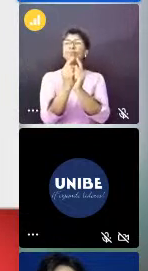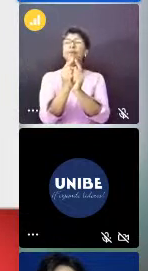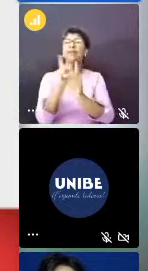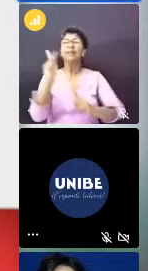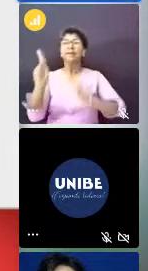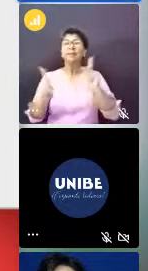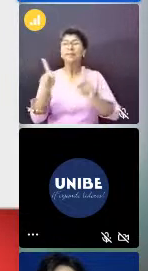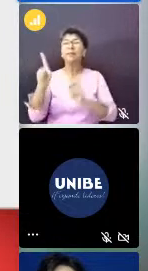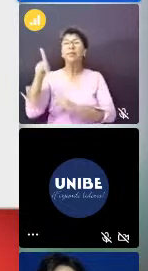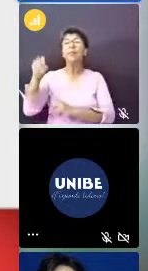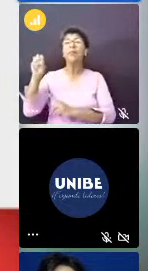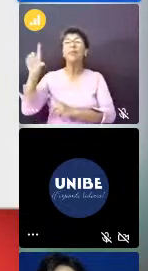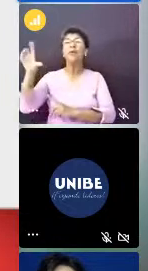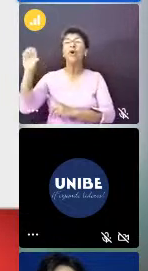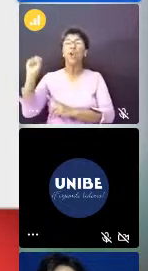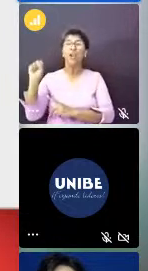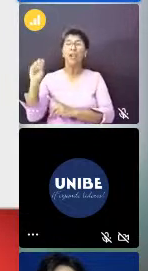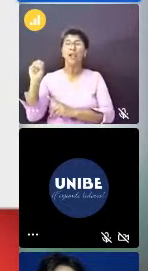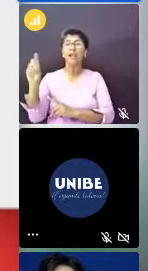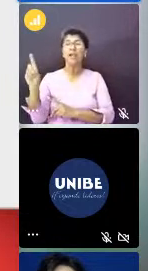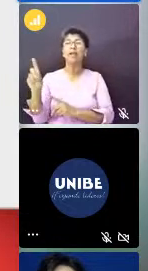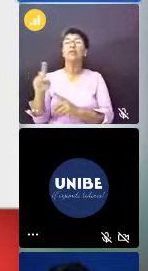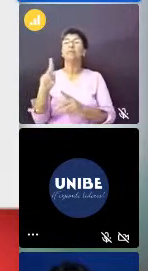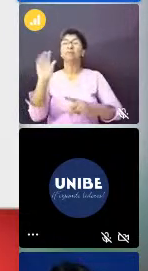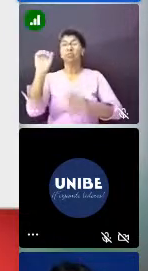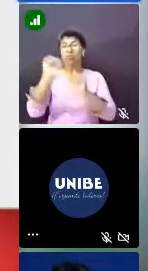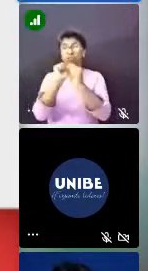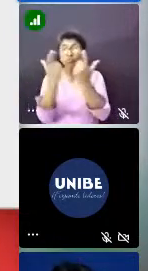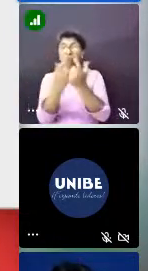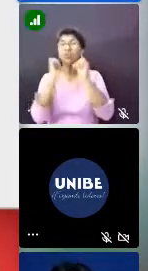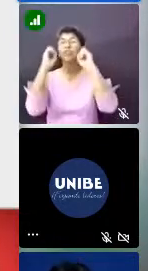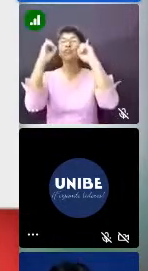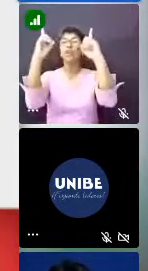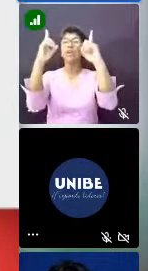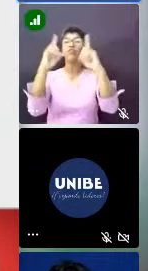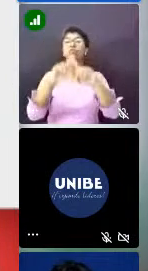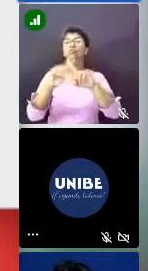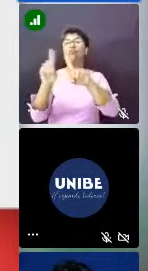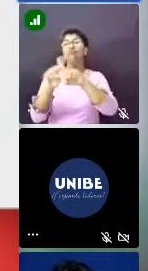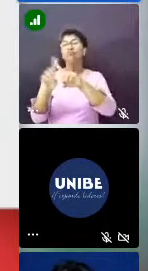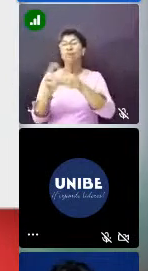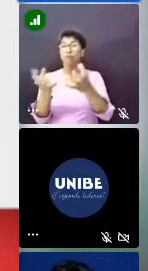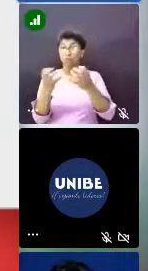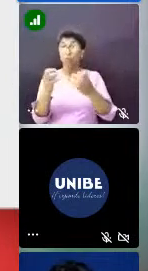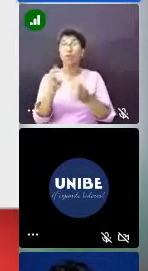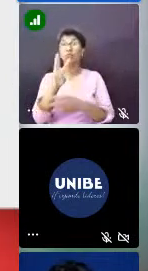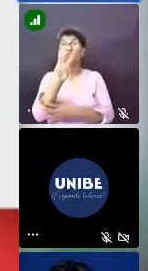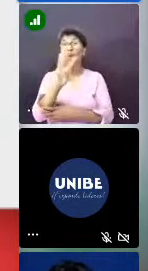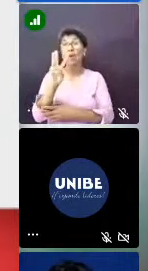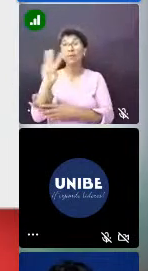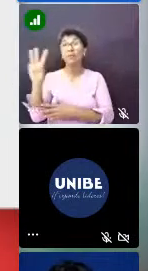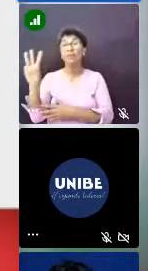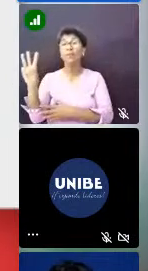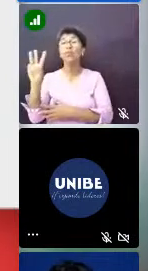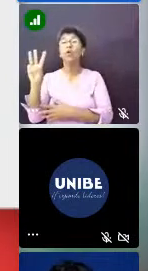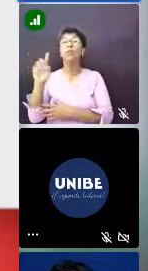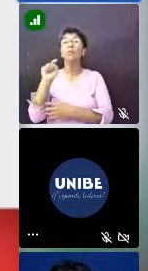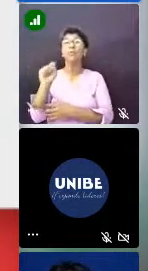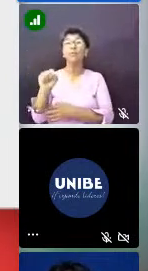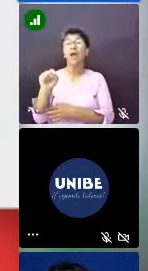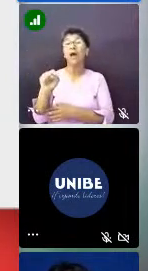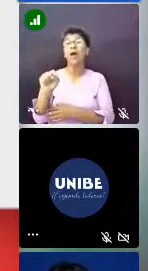Polish special educators, and Polish social pedagogues. So if you visit our website at